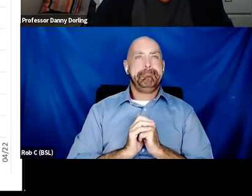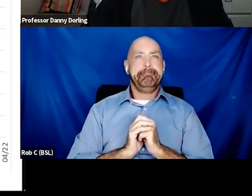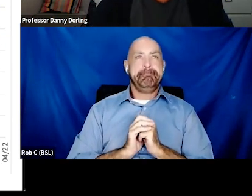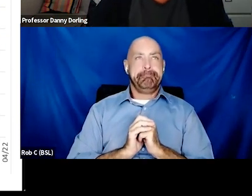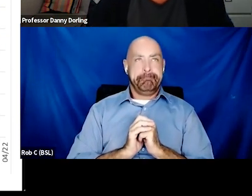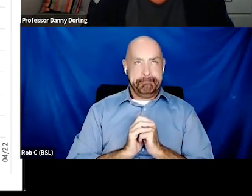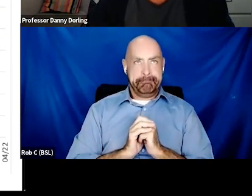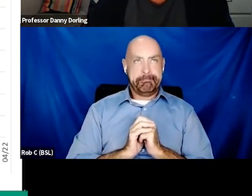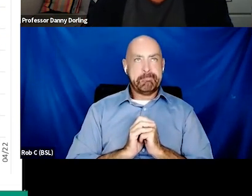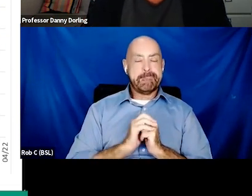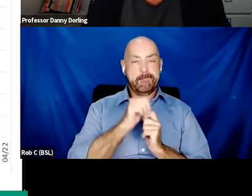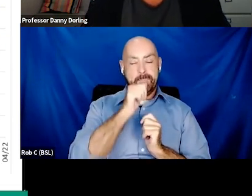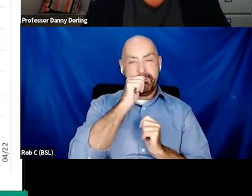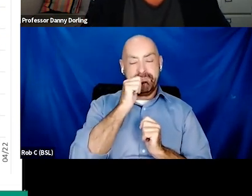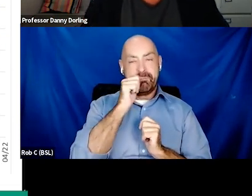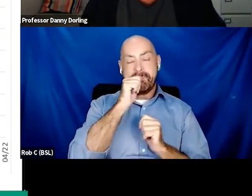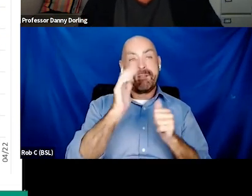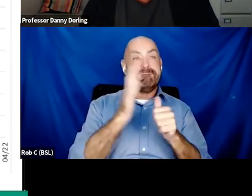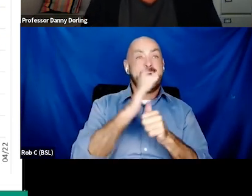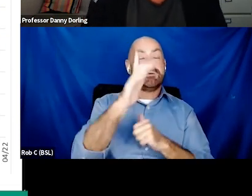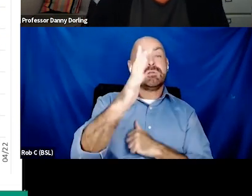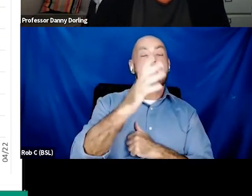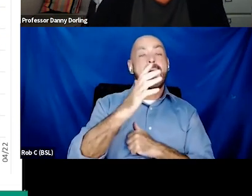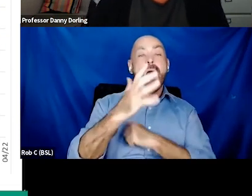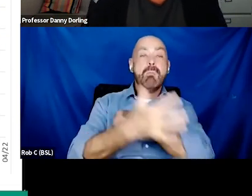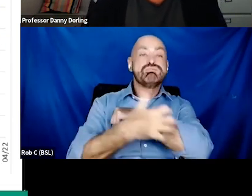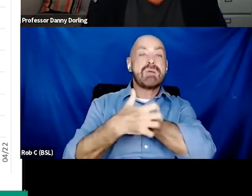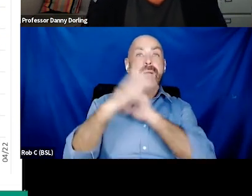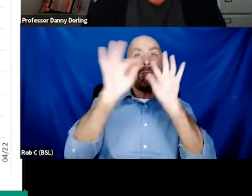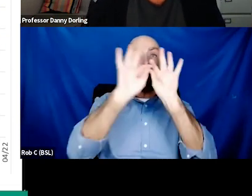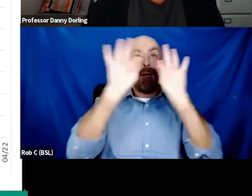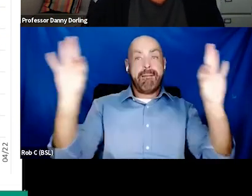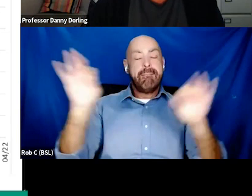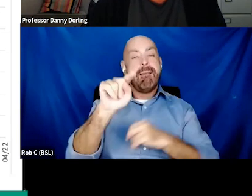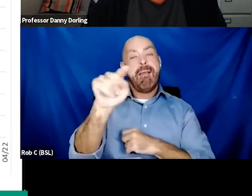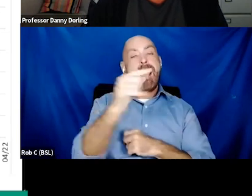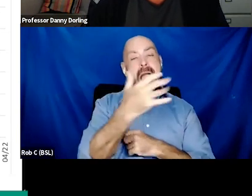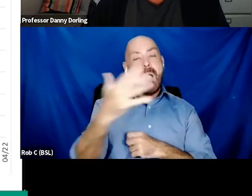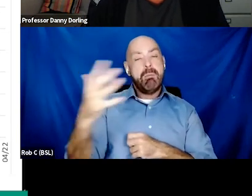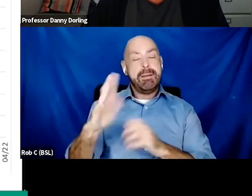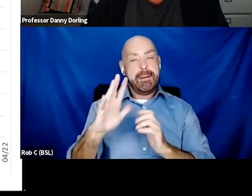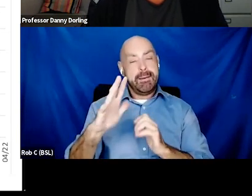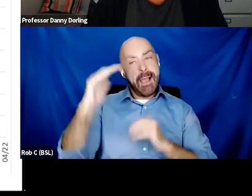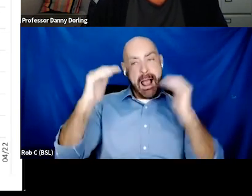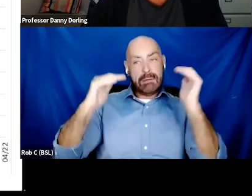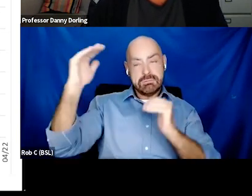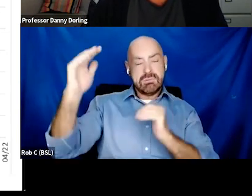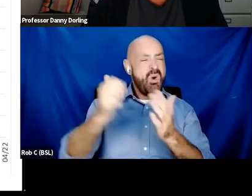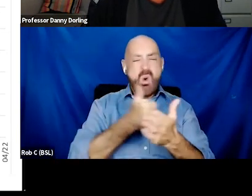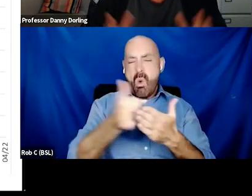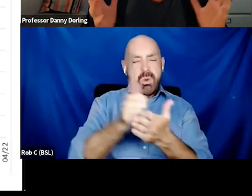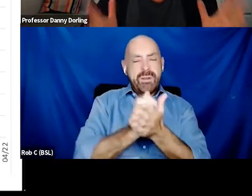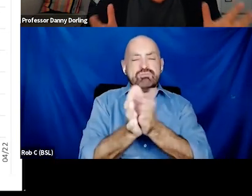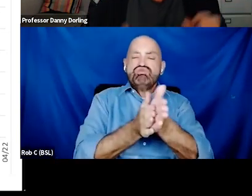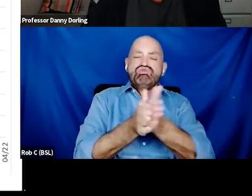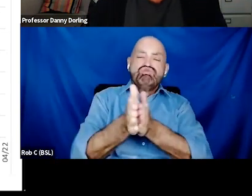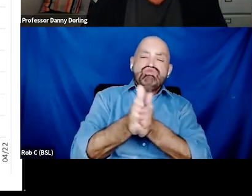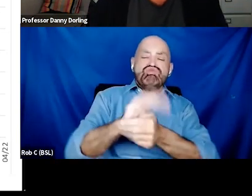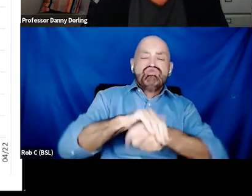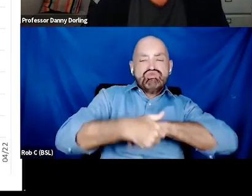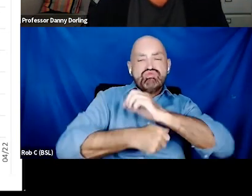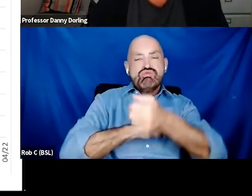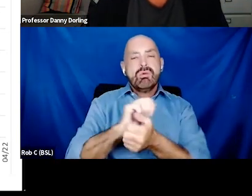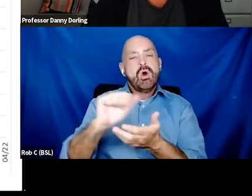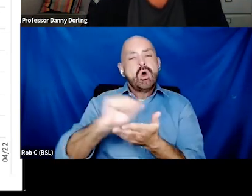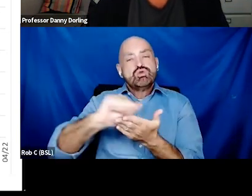So first of all, the brown line is how many adults say they're always or often hand washing with soap and water after they come